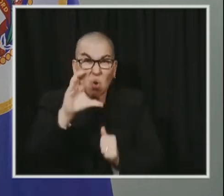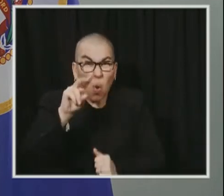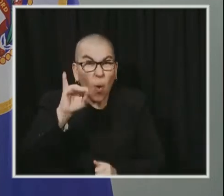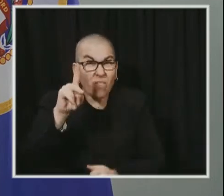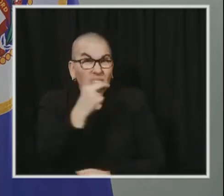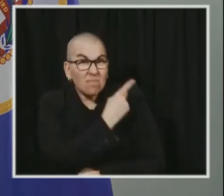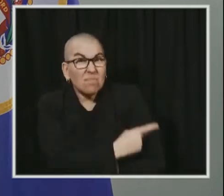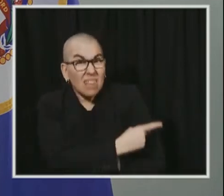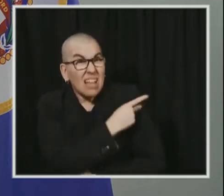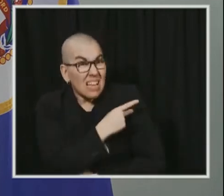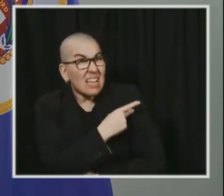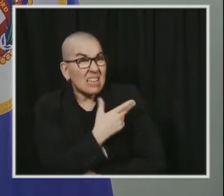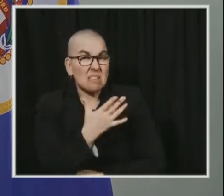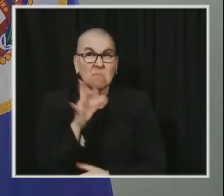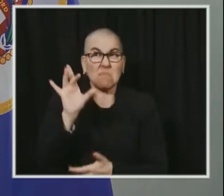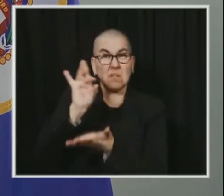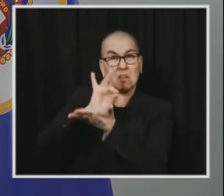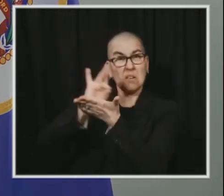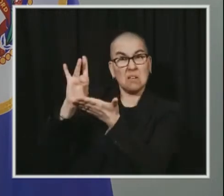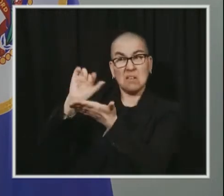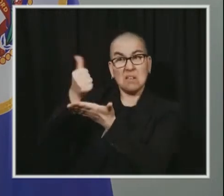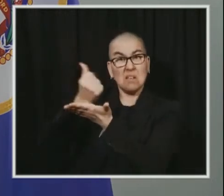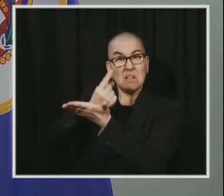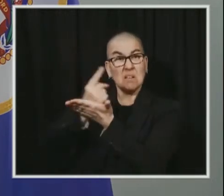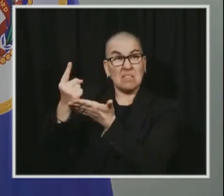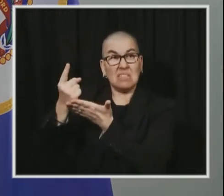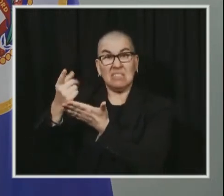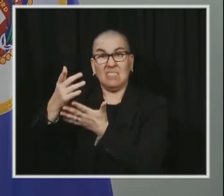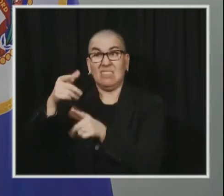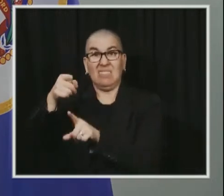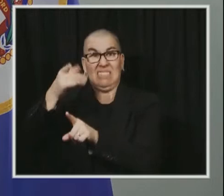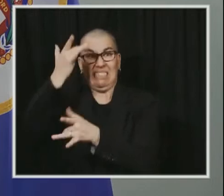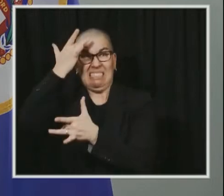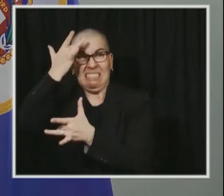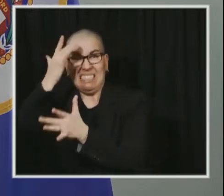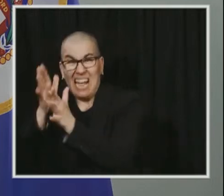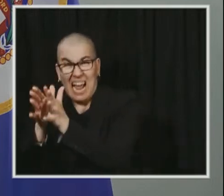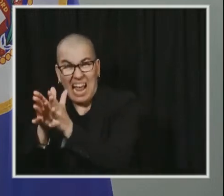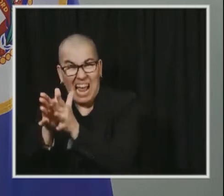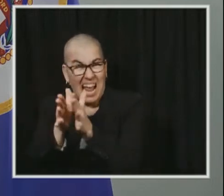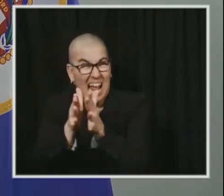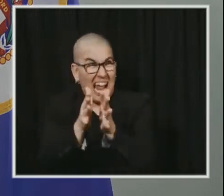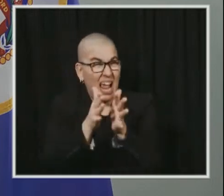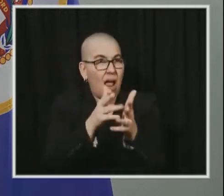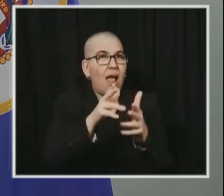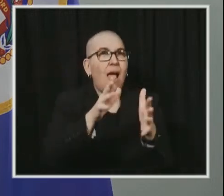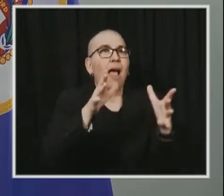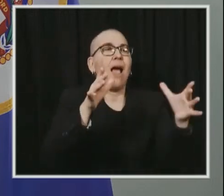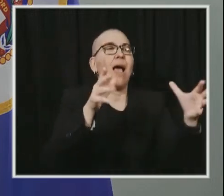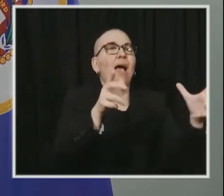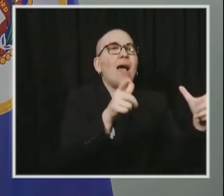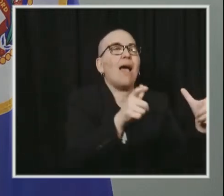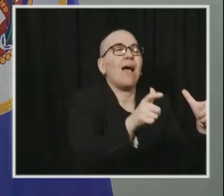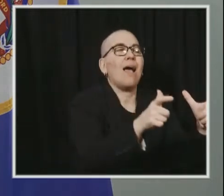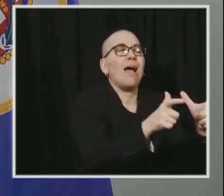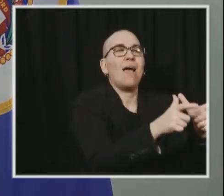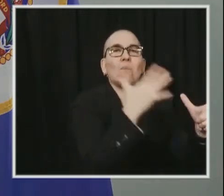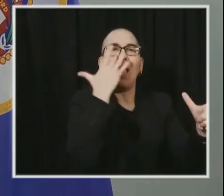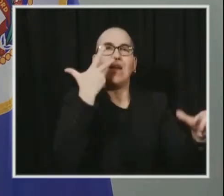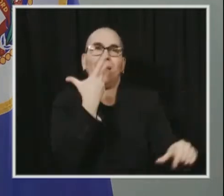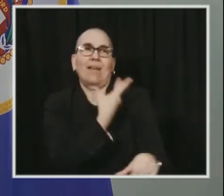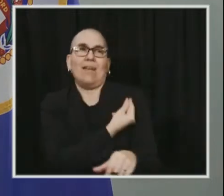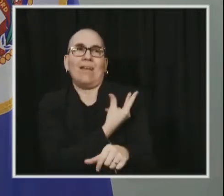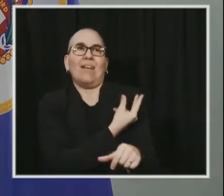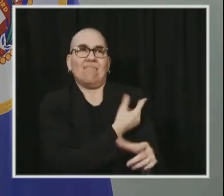10 weeks from caring for the sick to ending the pandemic through vaccination. The data is clear, and looking at